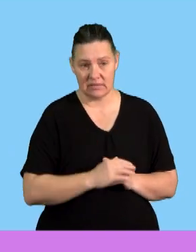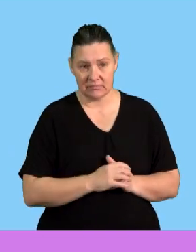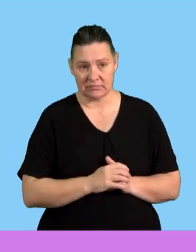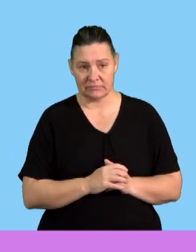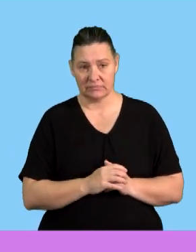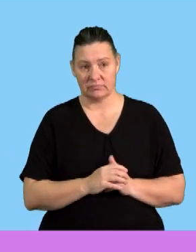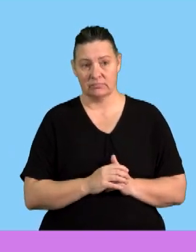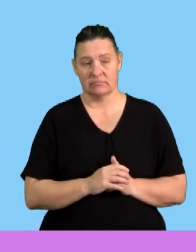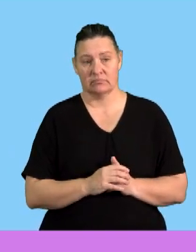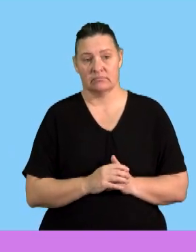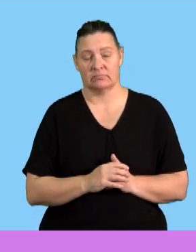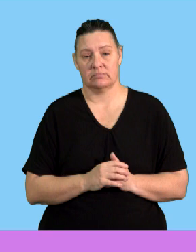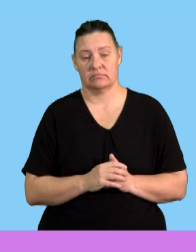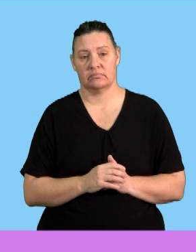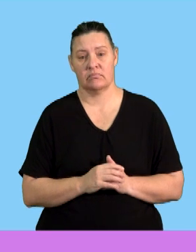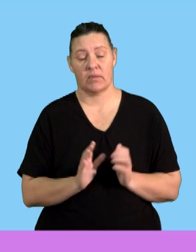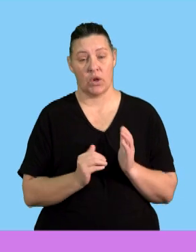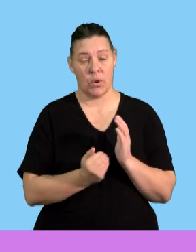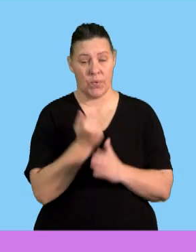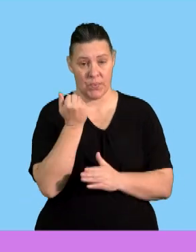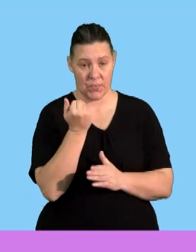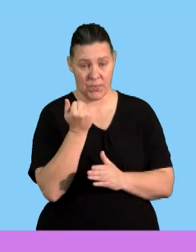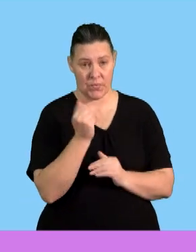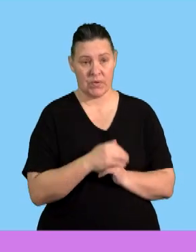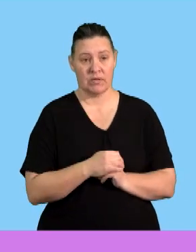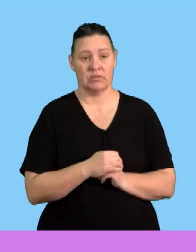invest? So remember now, it is new